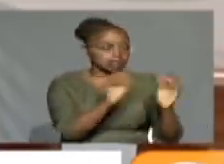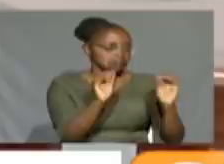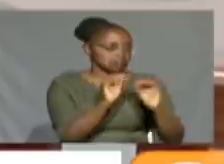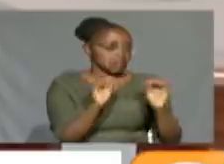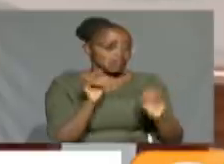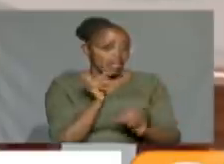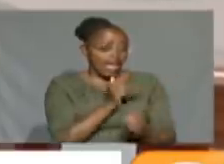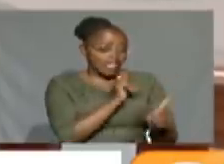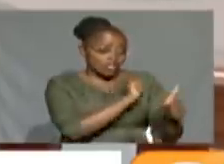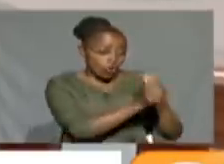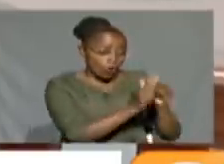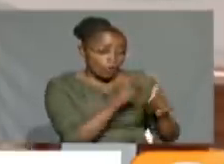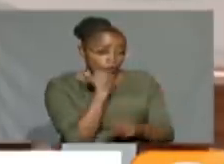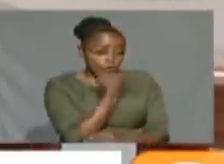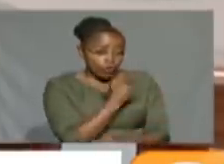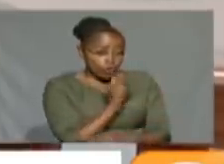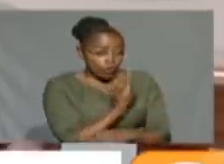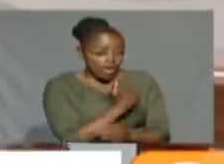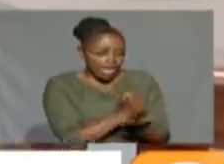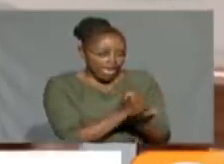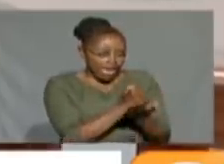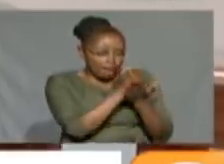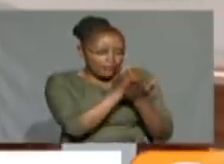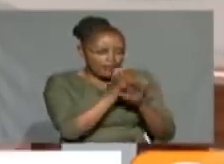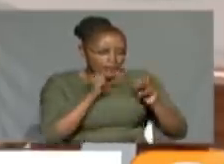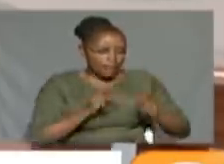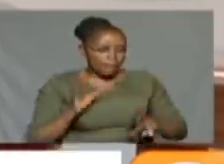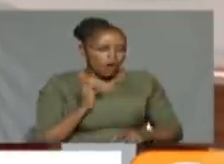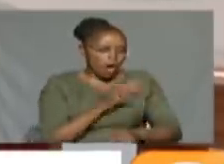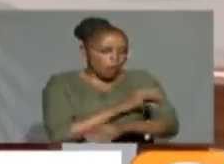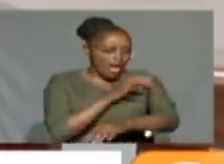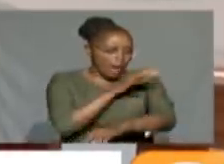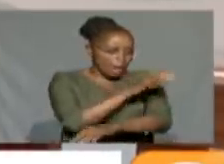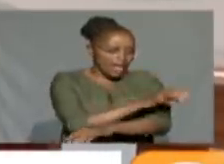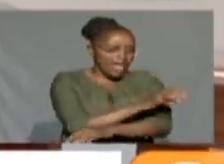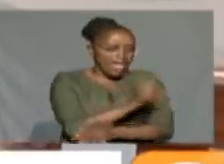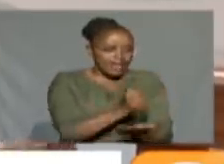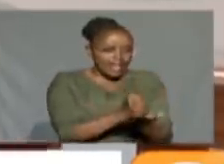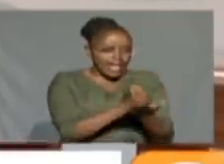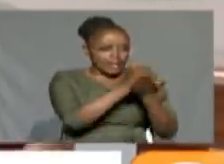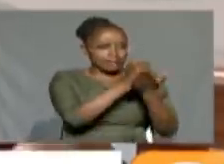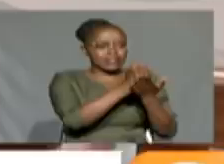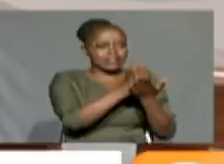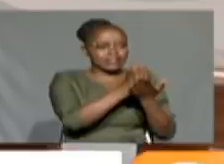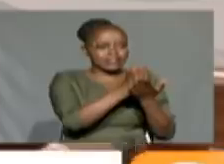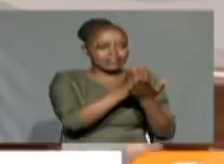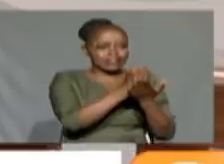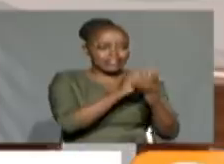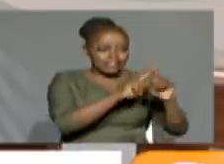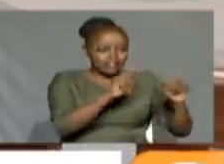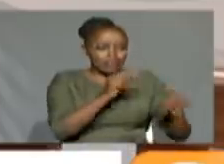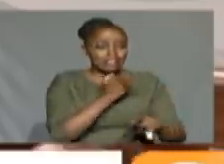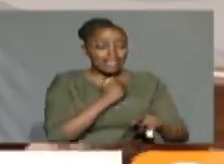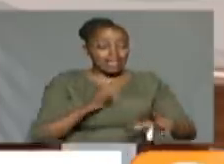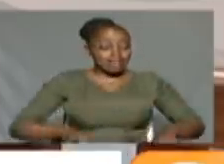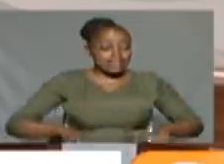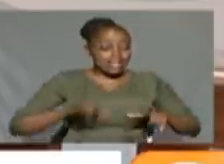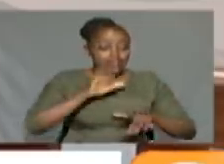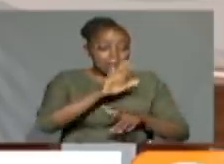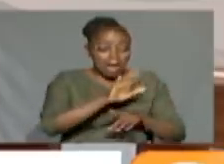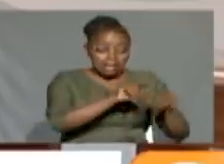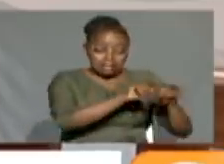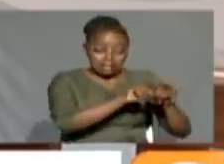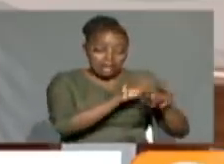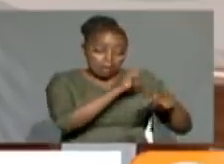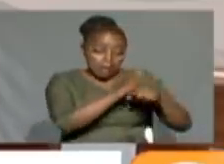in competition with helping our people, empowering them and enabling them to make a difference in their lives and make